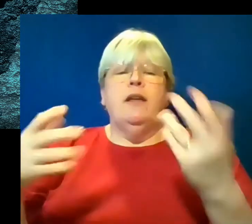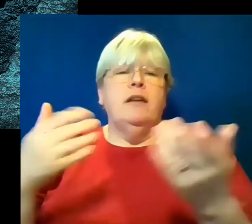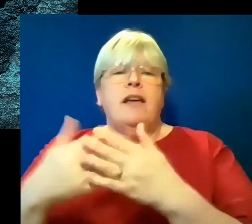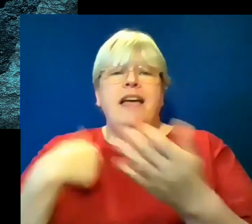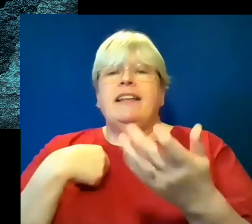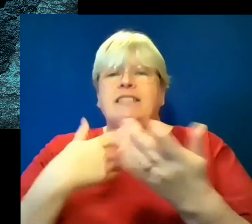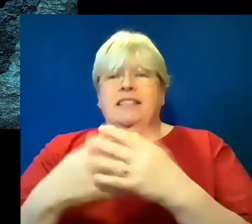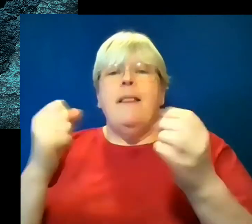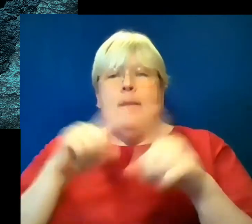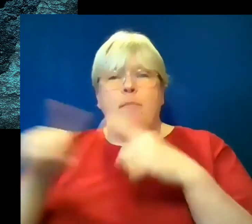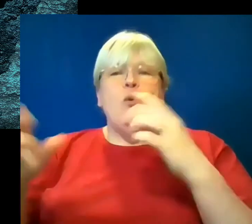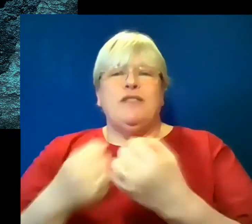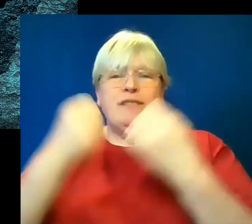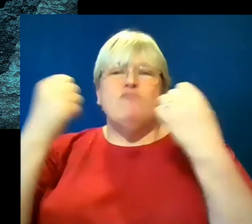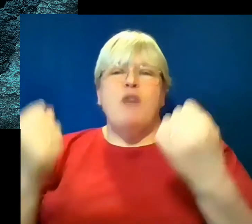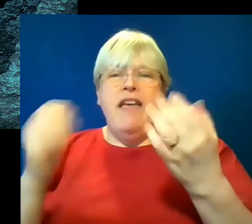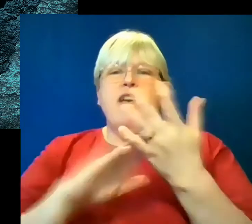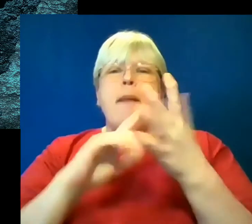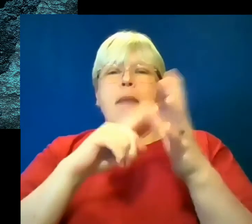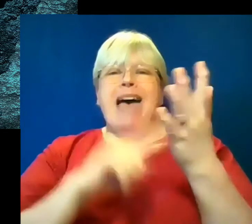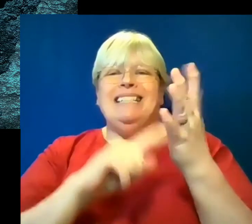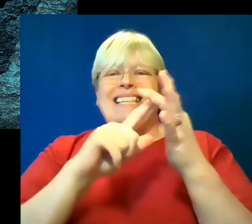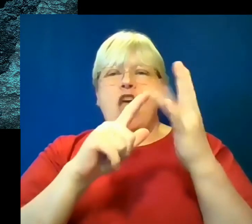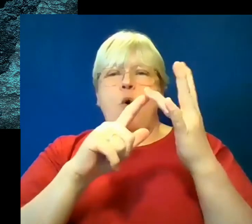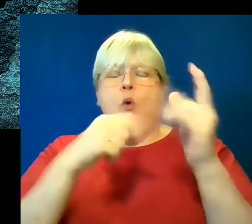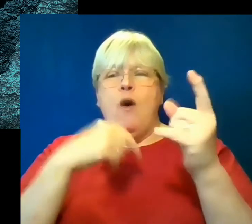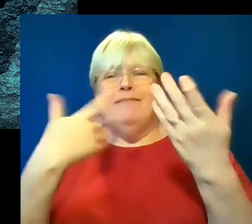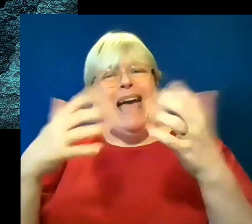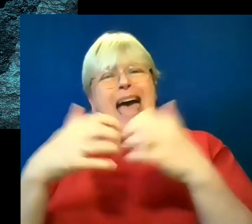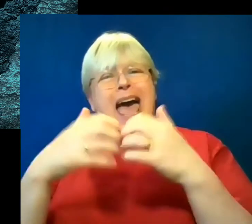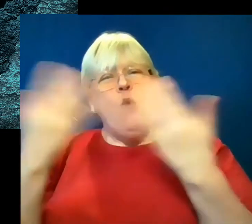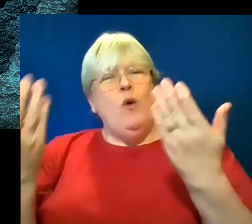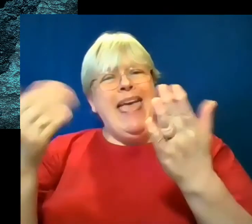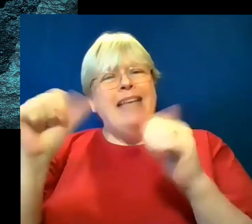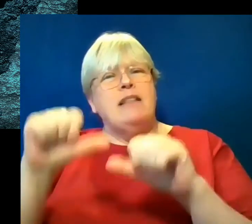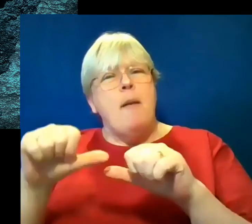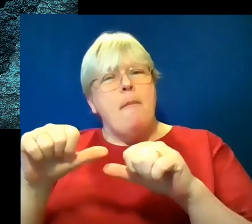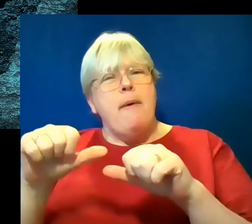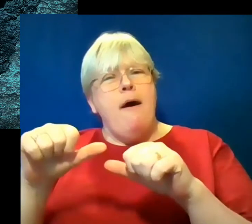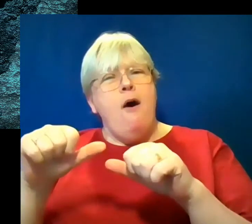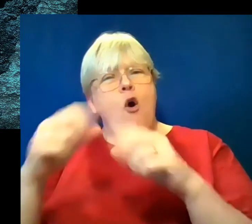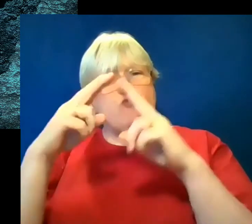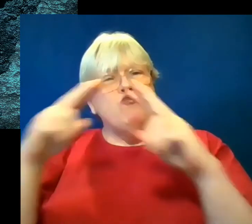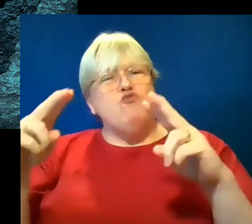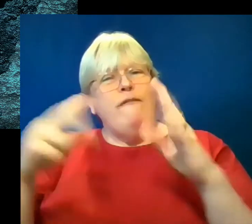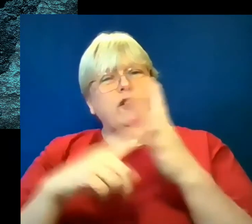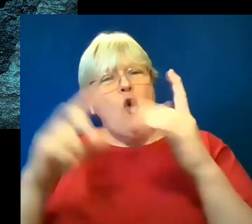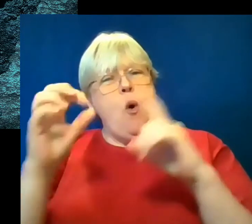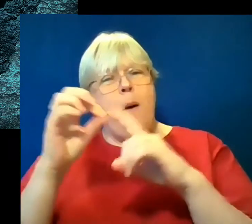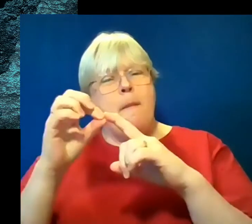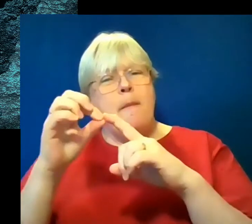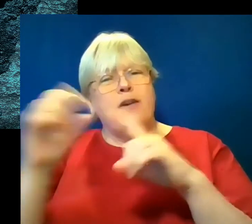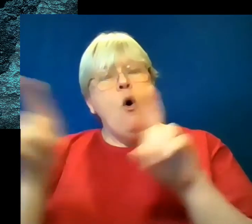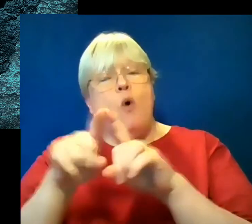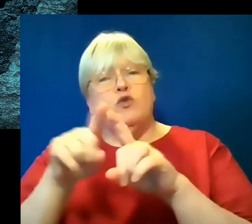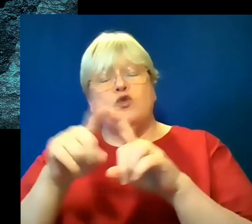story of how Matteo ended up on the rooftops. And it's also the story of a treasure hunt and a race